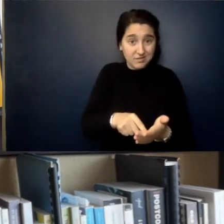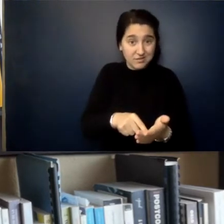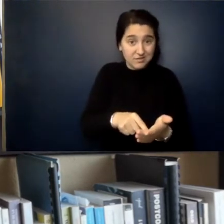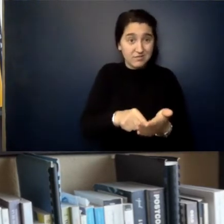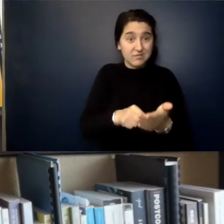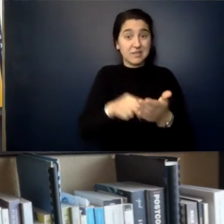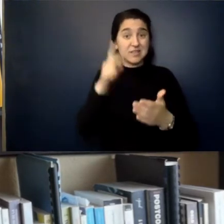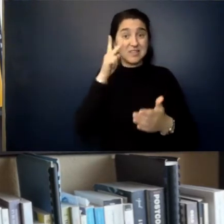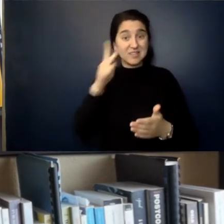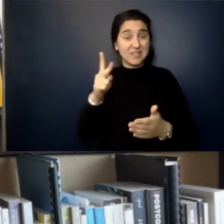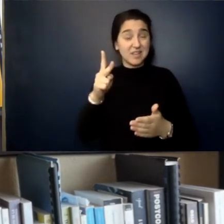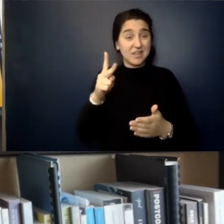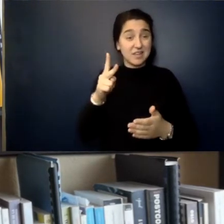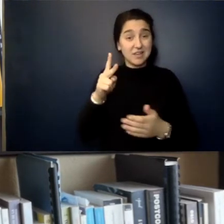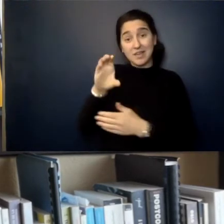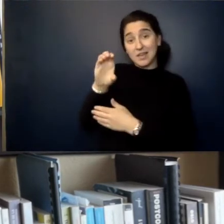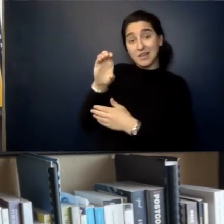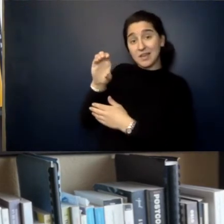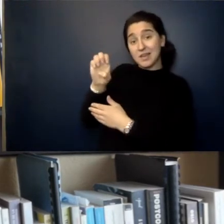big companies